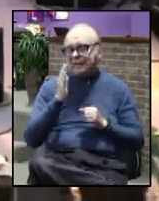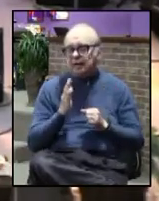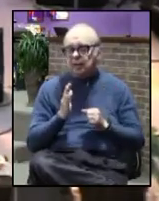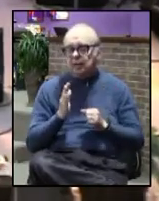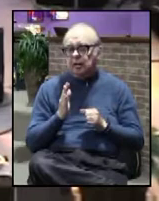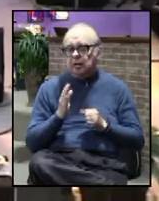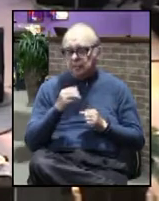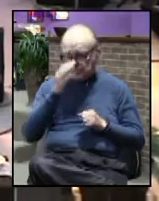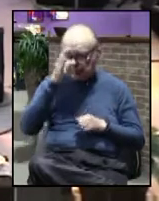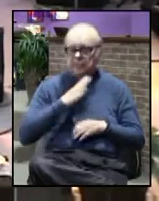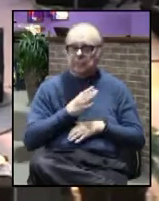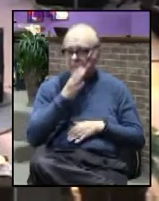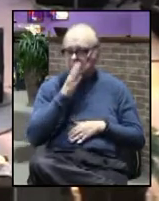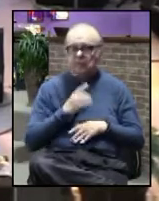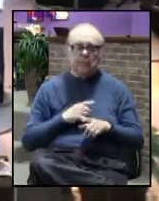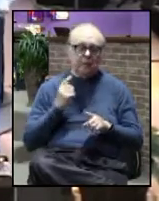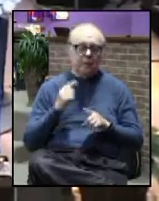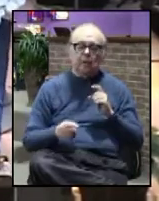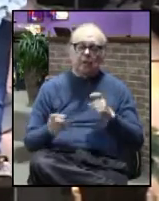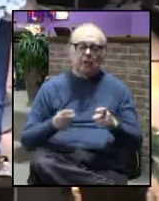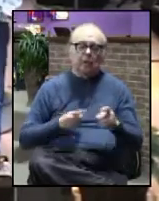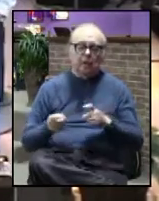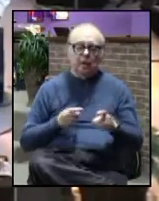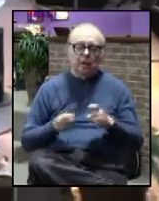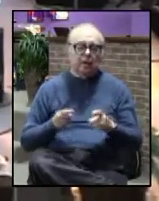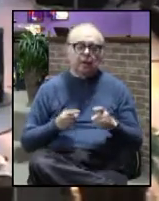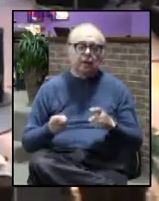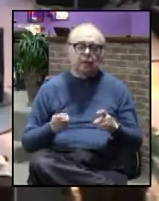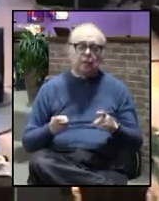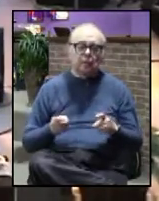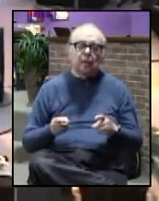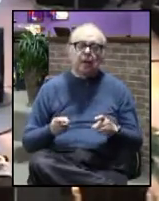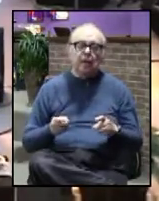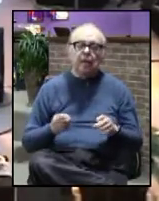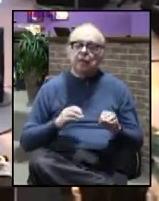God, ladies and gentlemen, you can't control the current of your life.